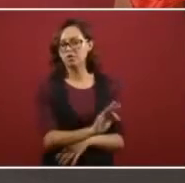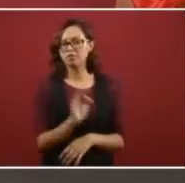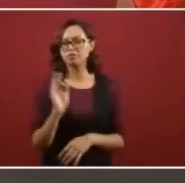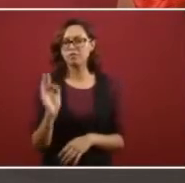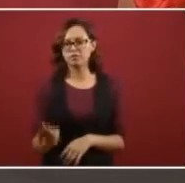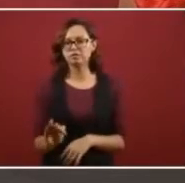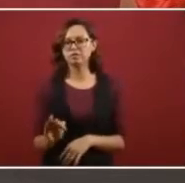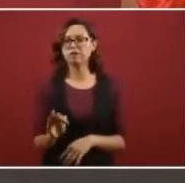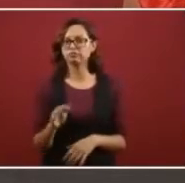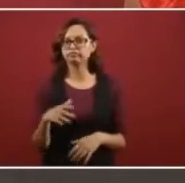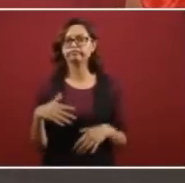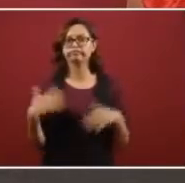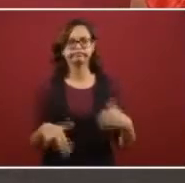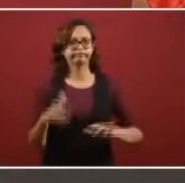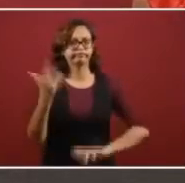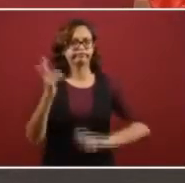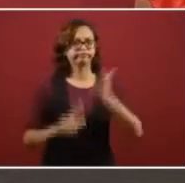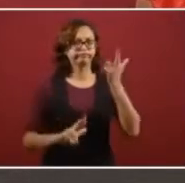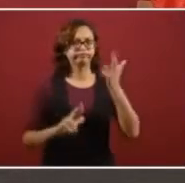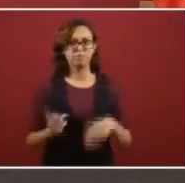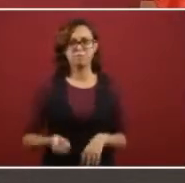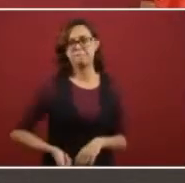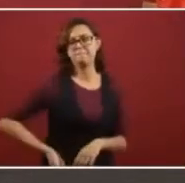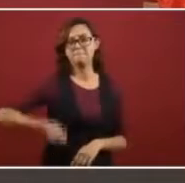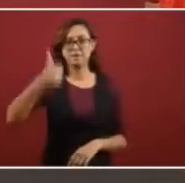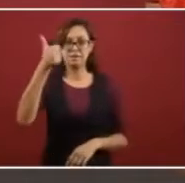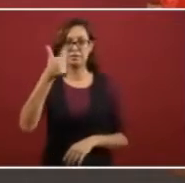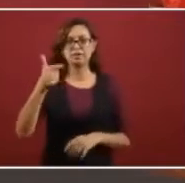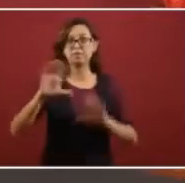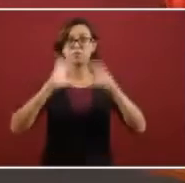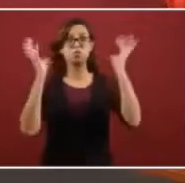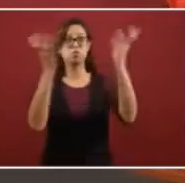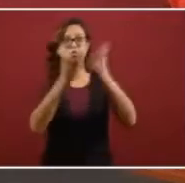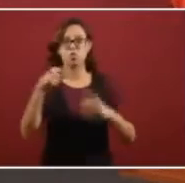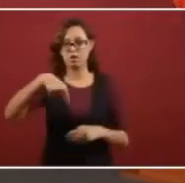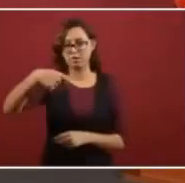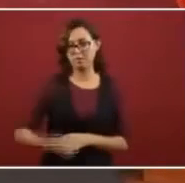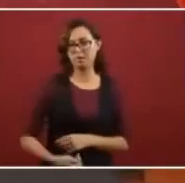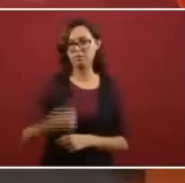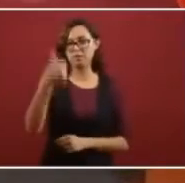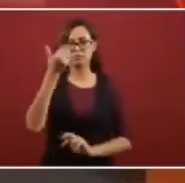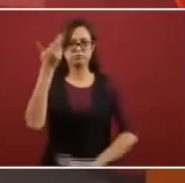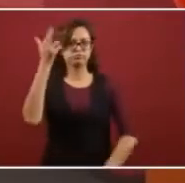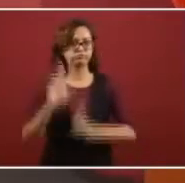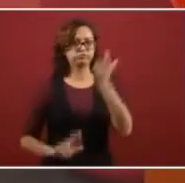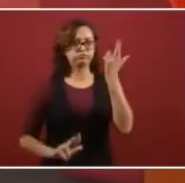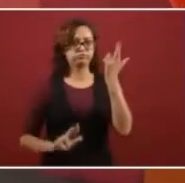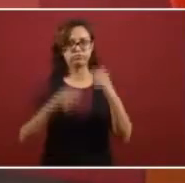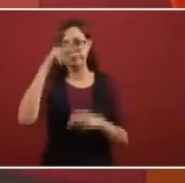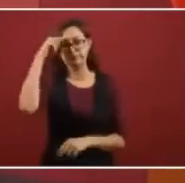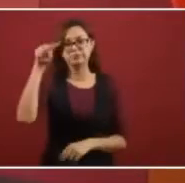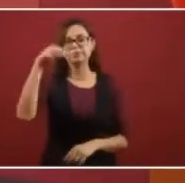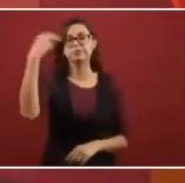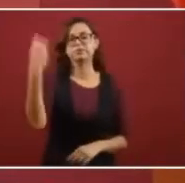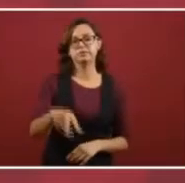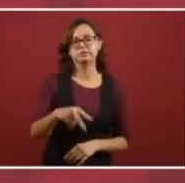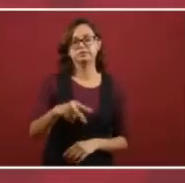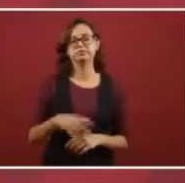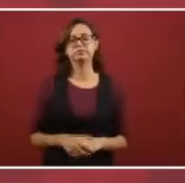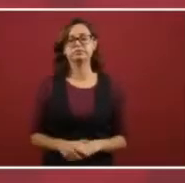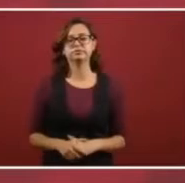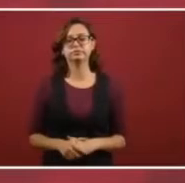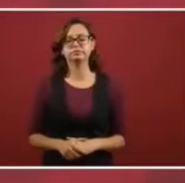it was a revolution that was fundamental, that was the first social revolution of the world,